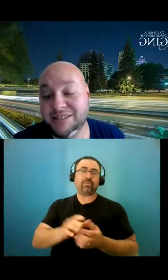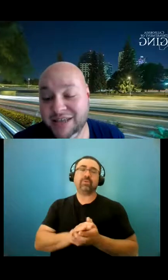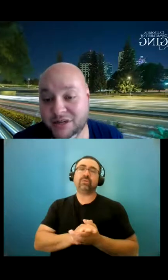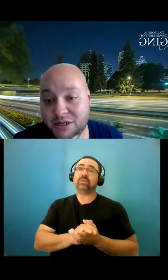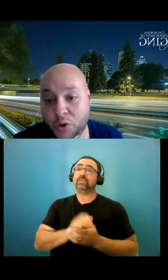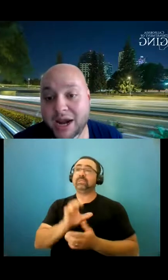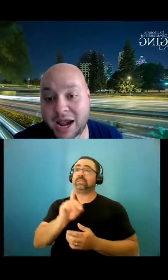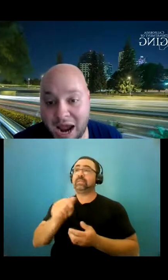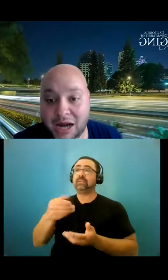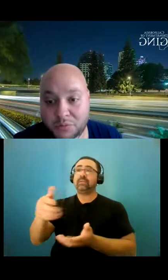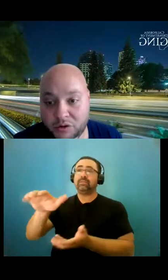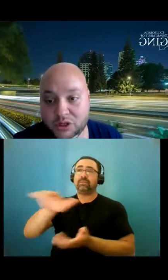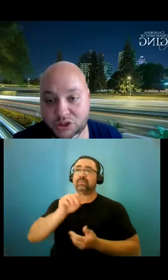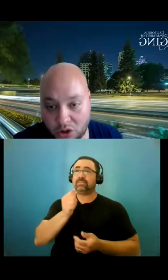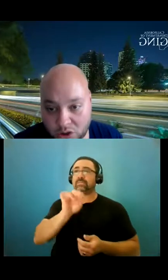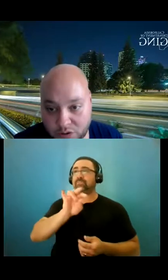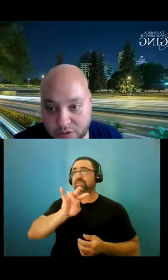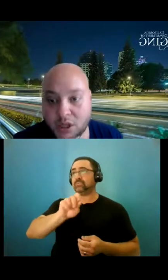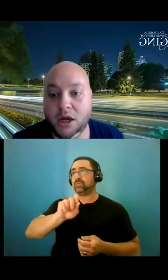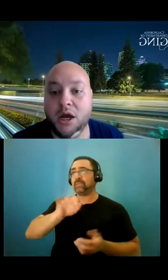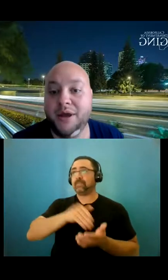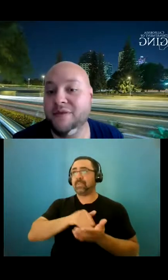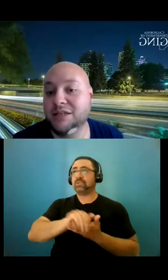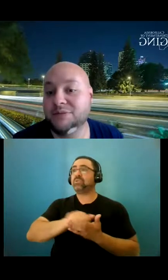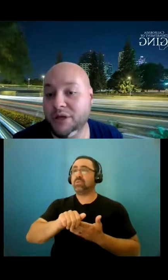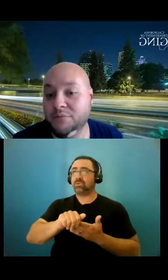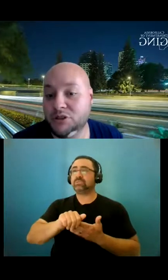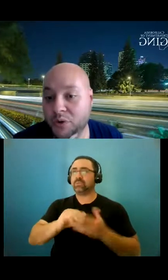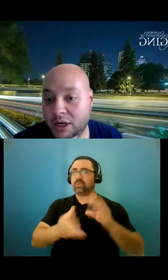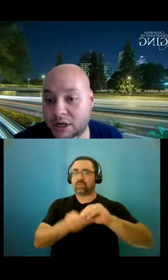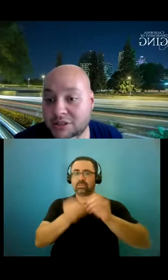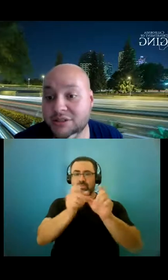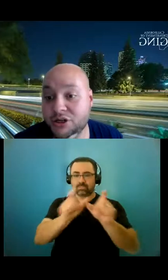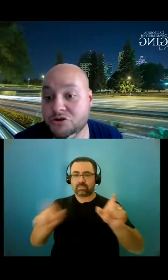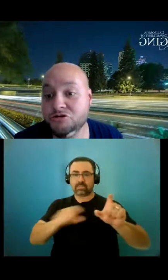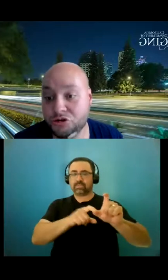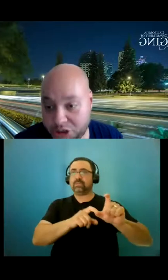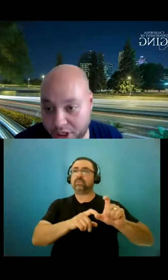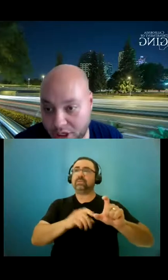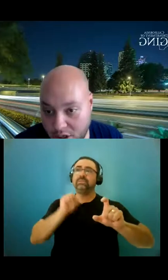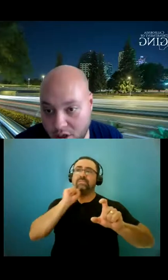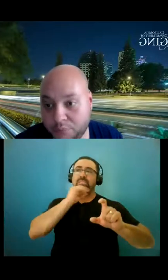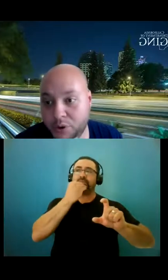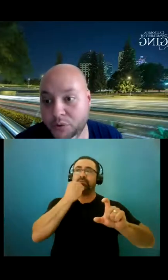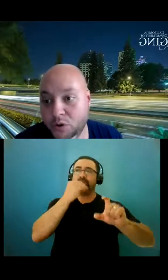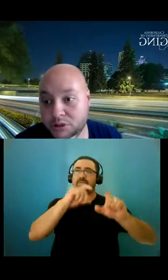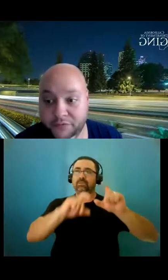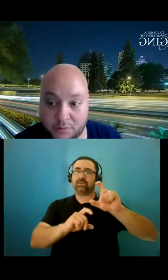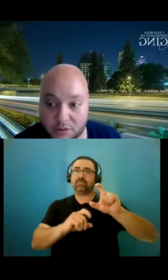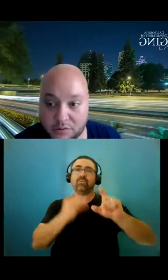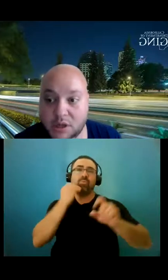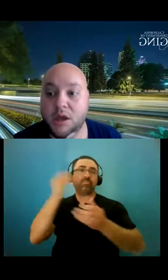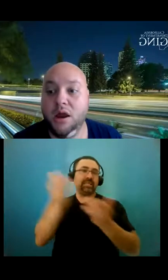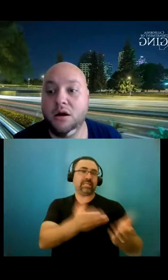received $17.9 million, and that's split between senior nutrition, both home